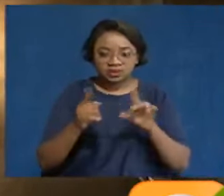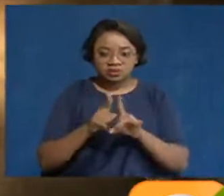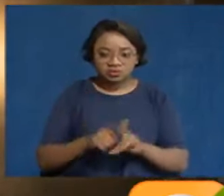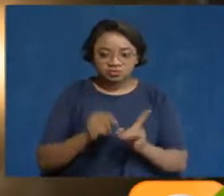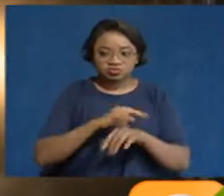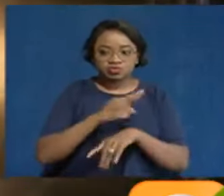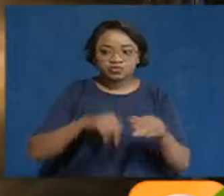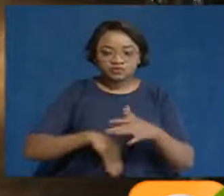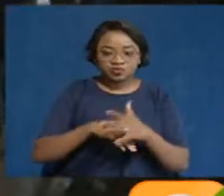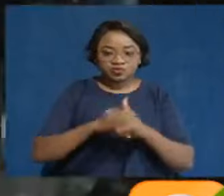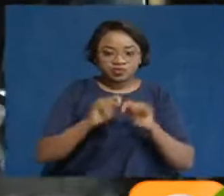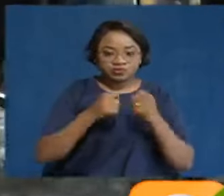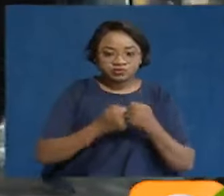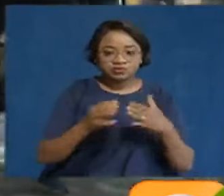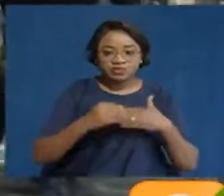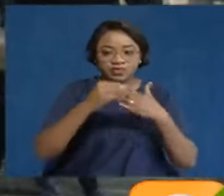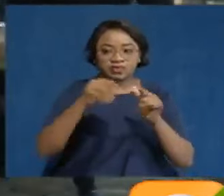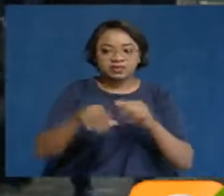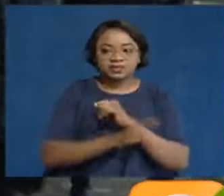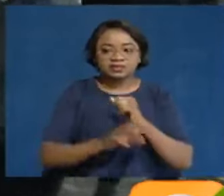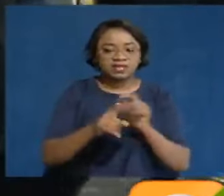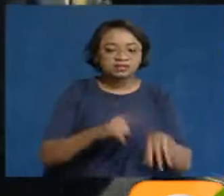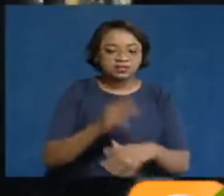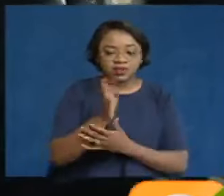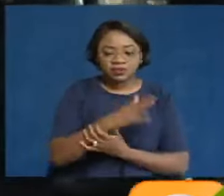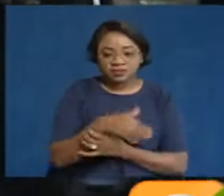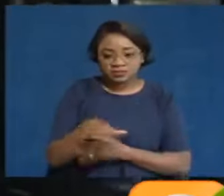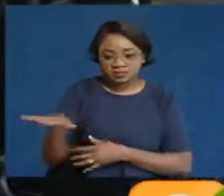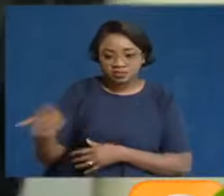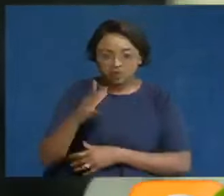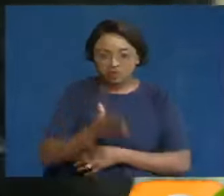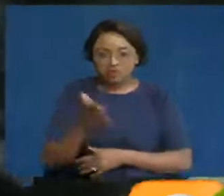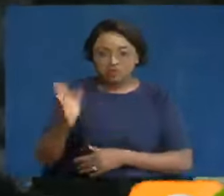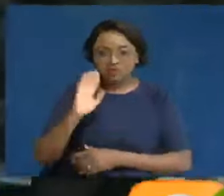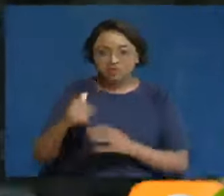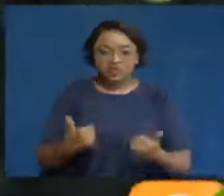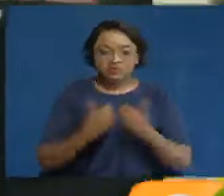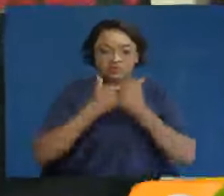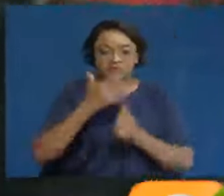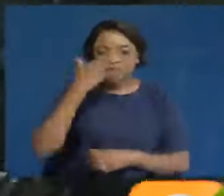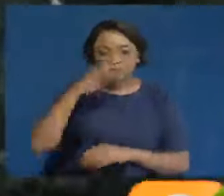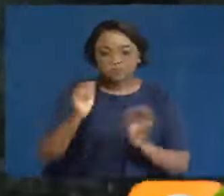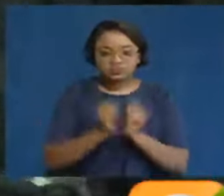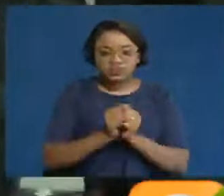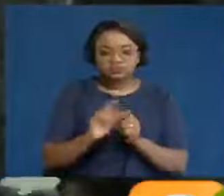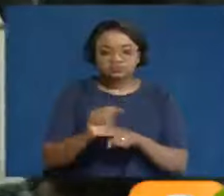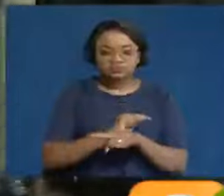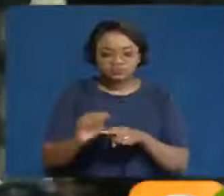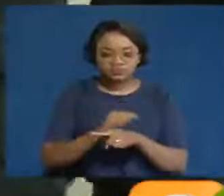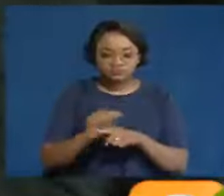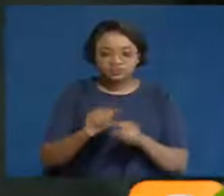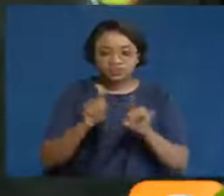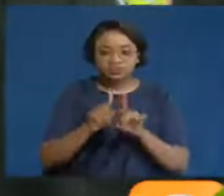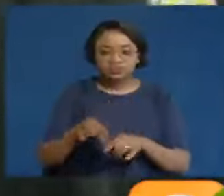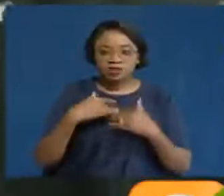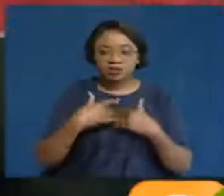football team left the country on Thursday morning for Spain, where they will spend 10 days in training and friendly matches. The team